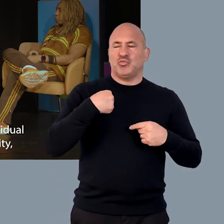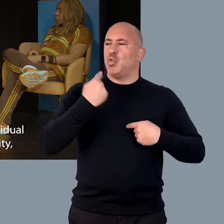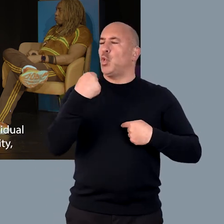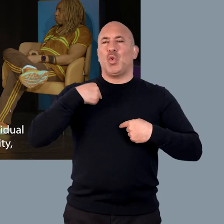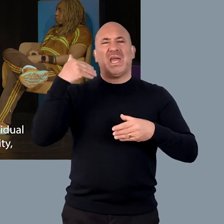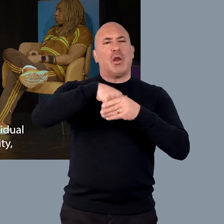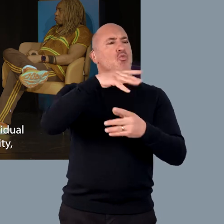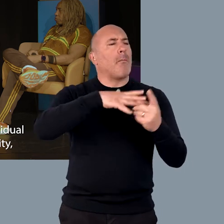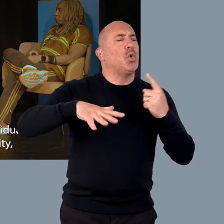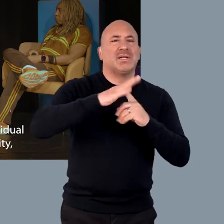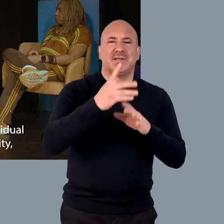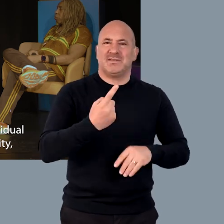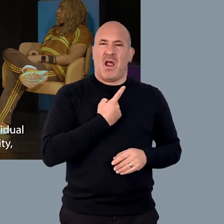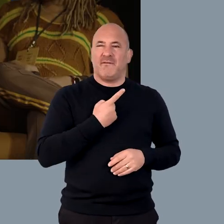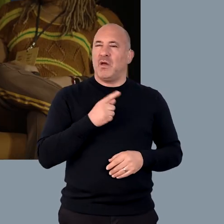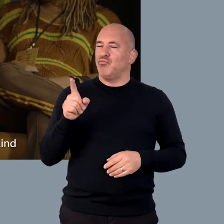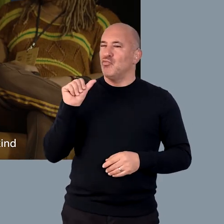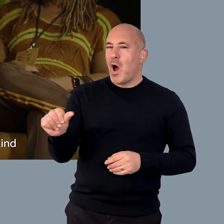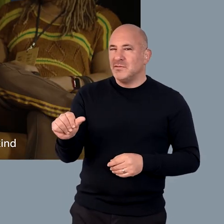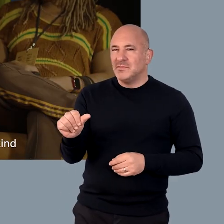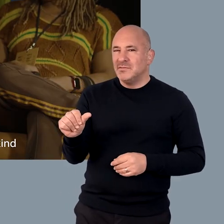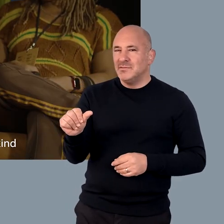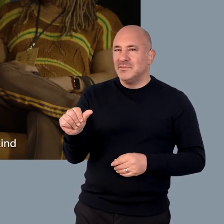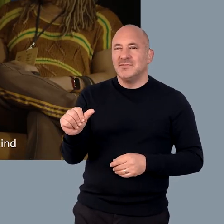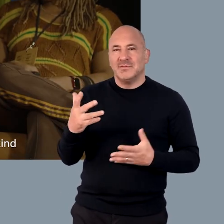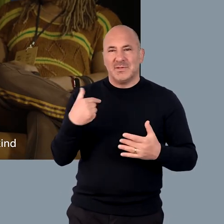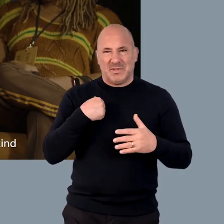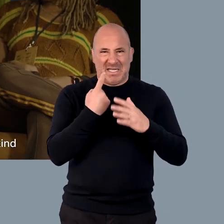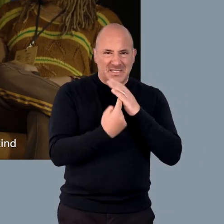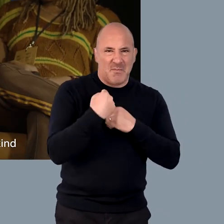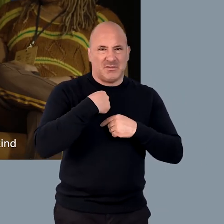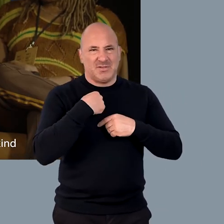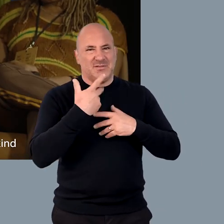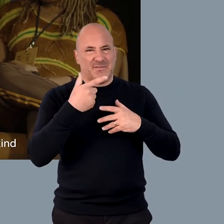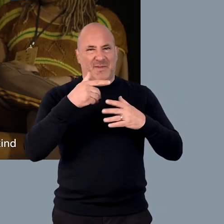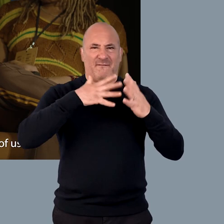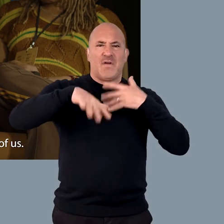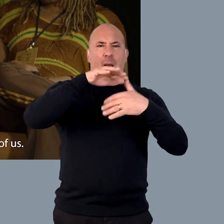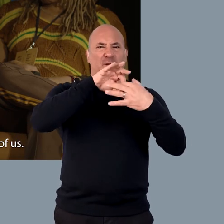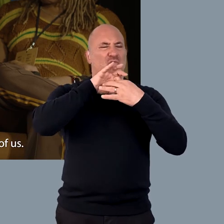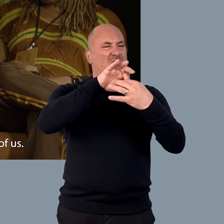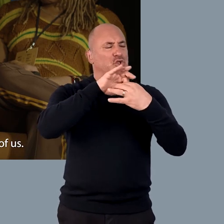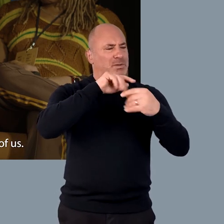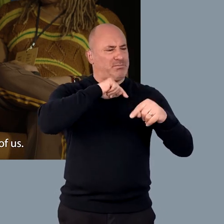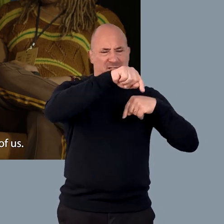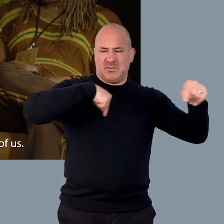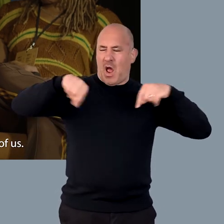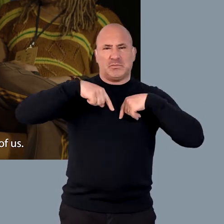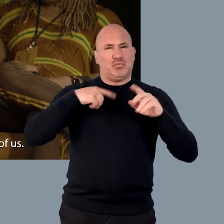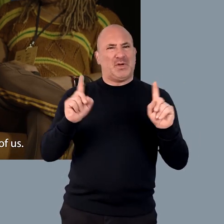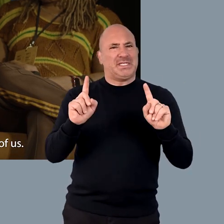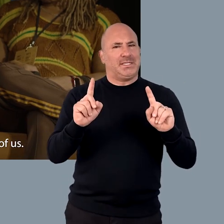as an individual and not about who we are as a community How are we independent interdependent? What is the kind of environmental